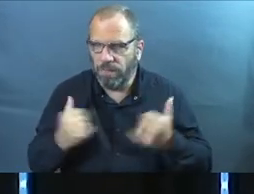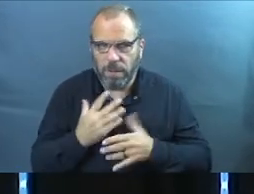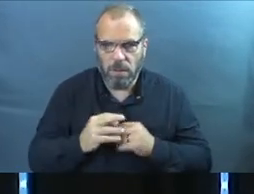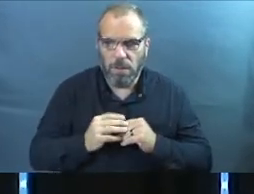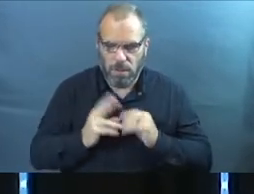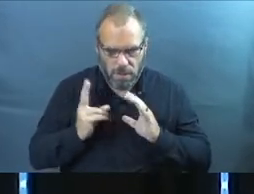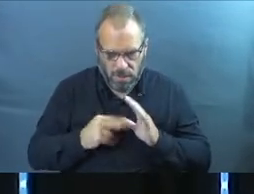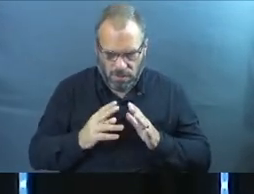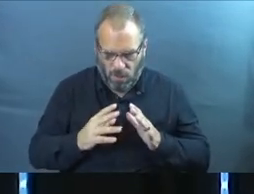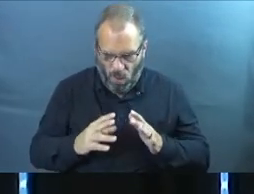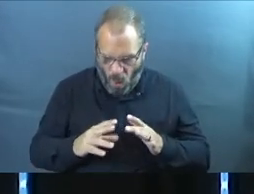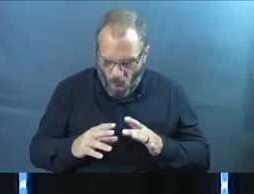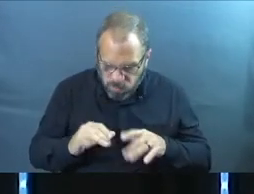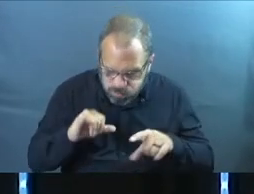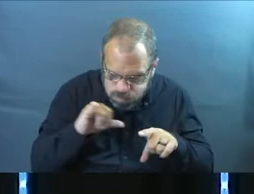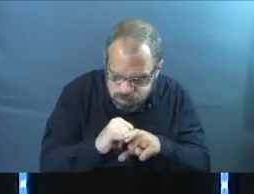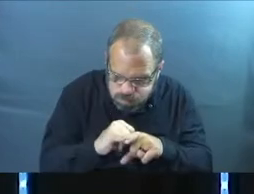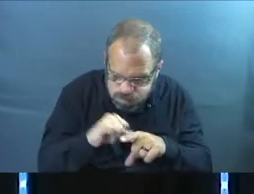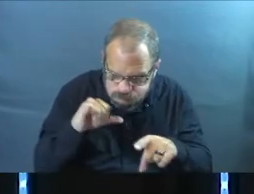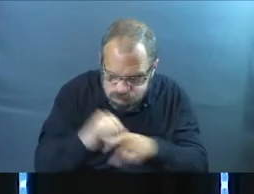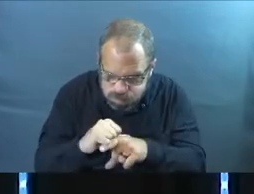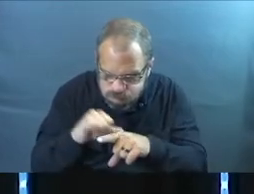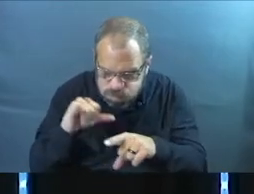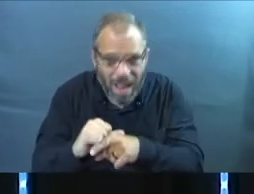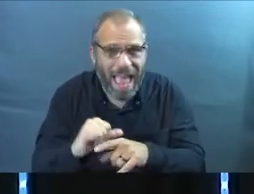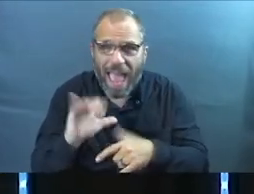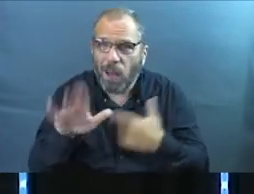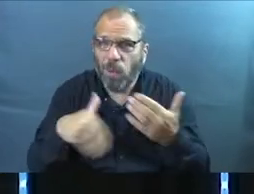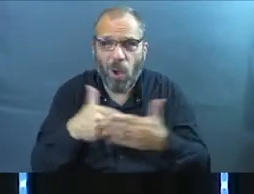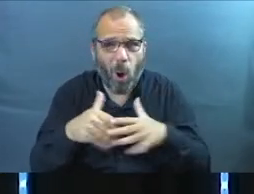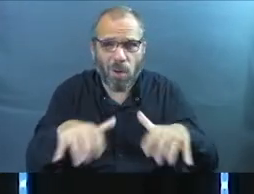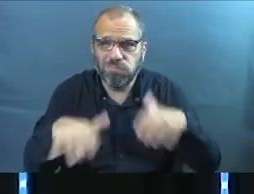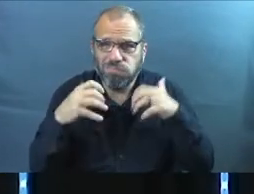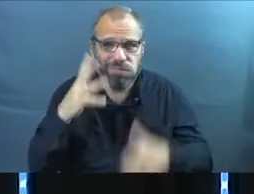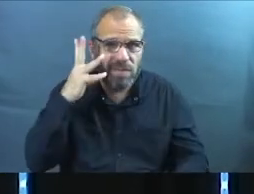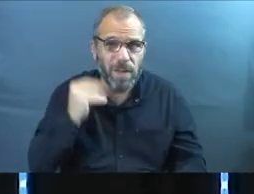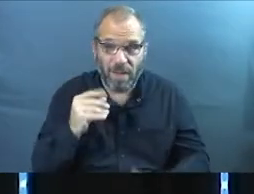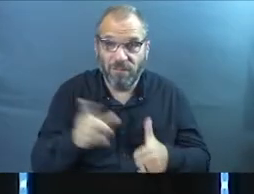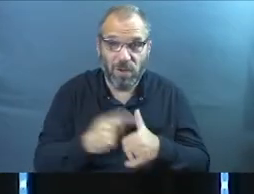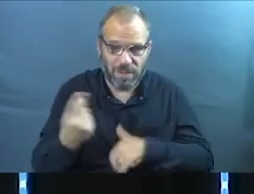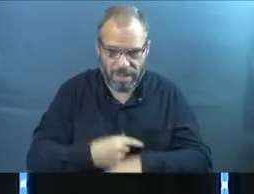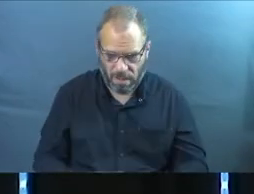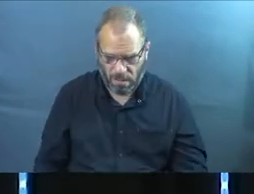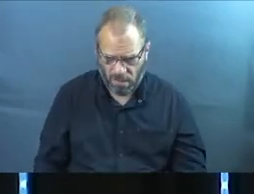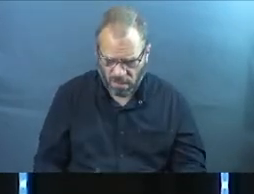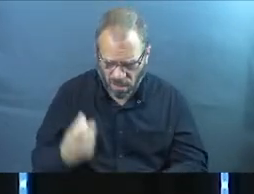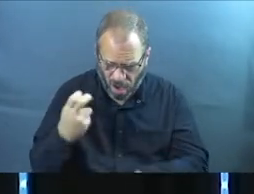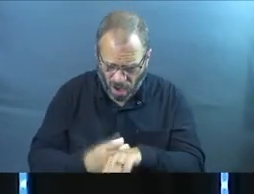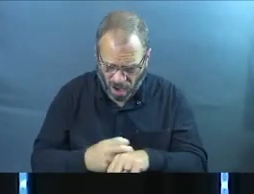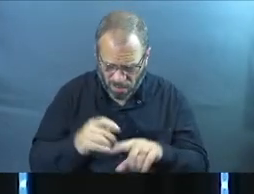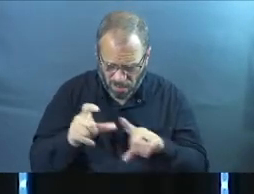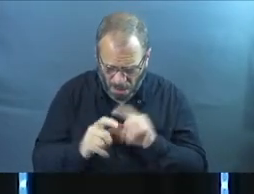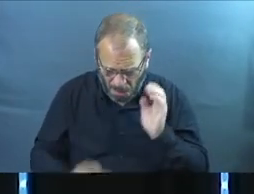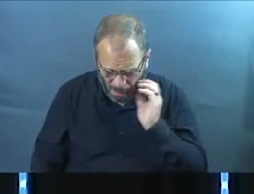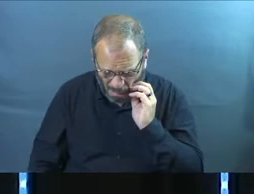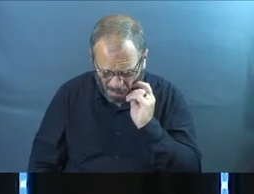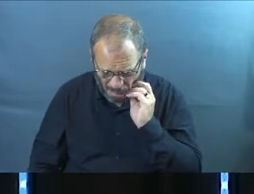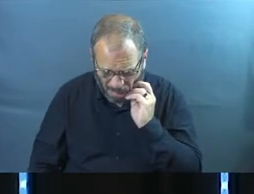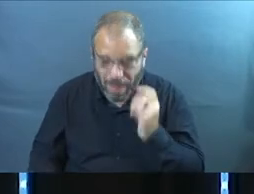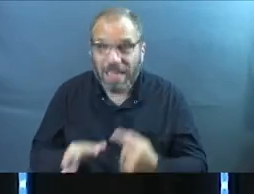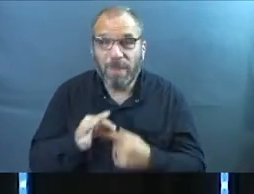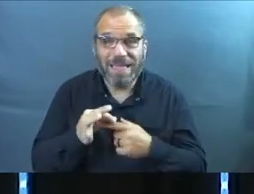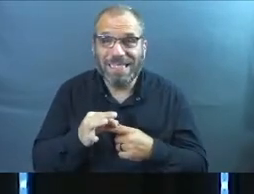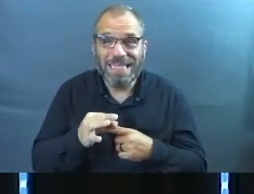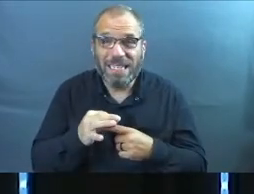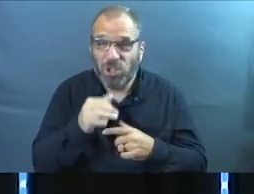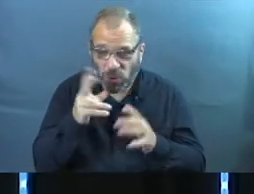to intimidate you in the beginning. And we've all experienced that. We read the first few days and we're like, this is hard. It's hard. Especially if